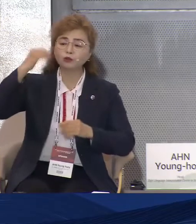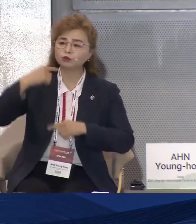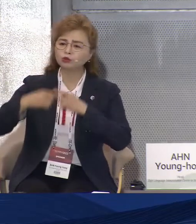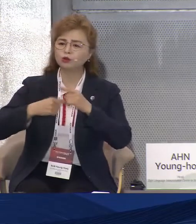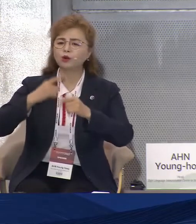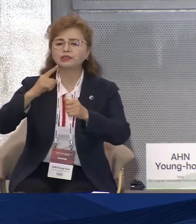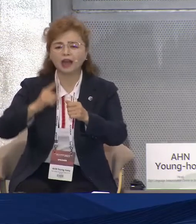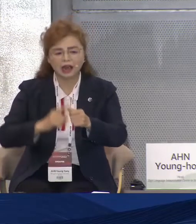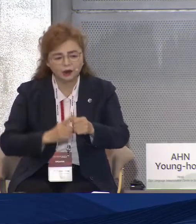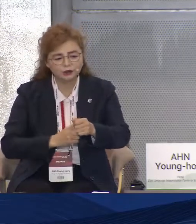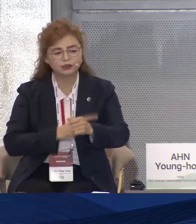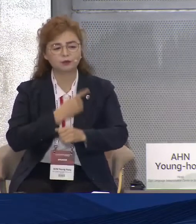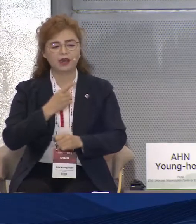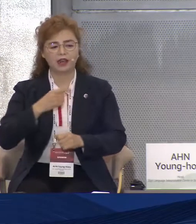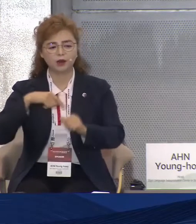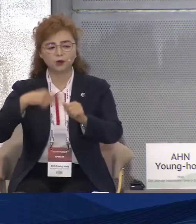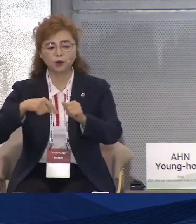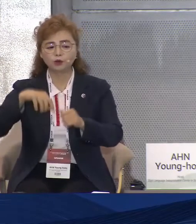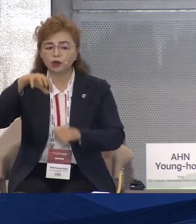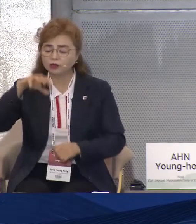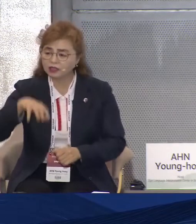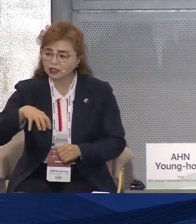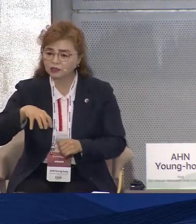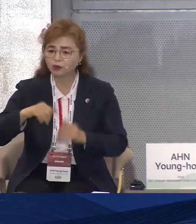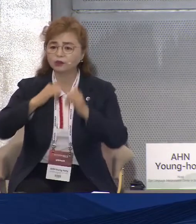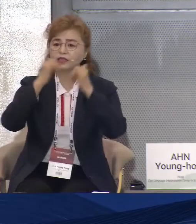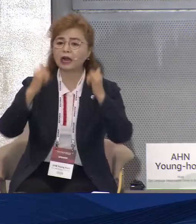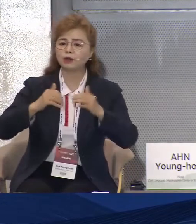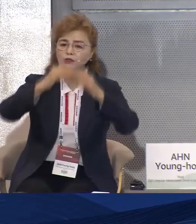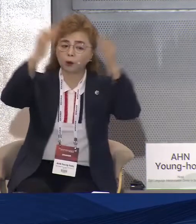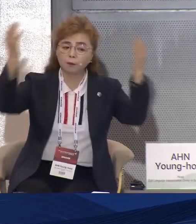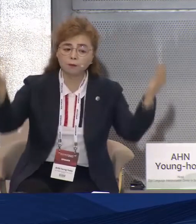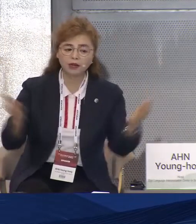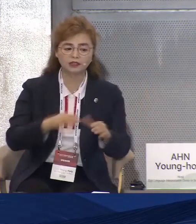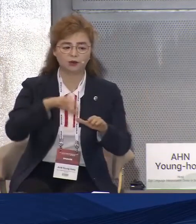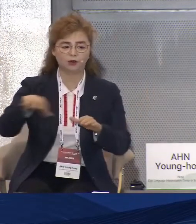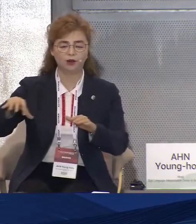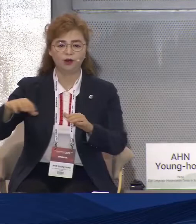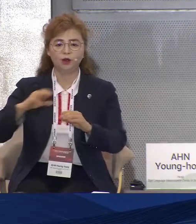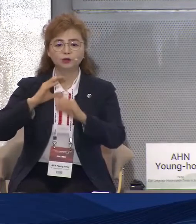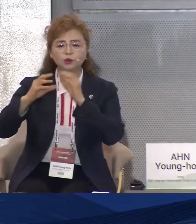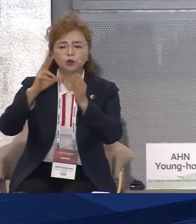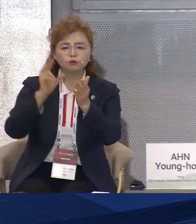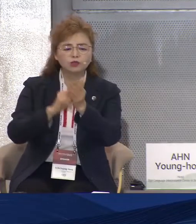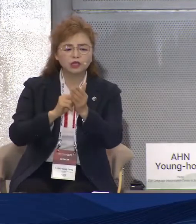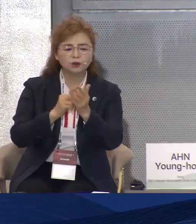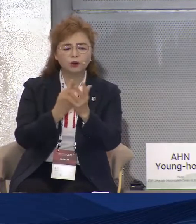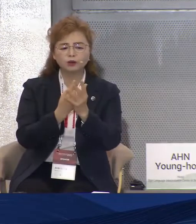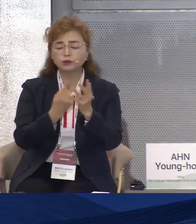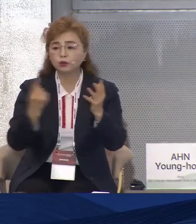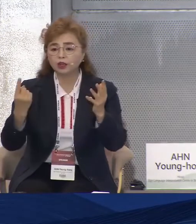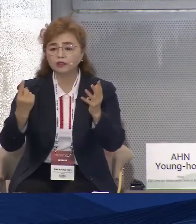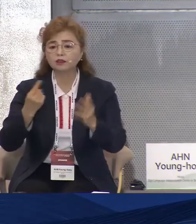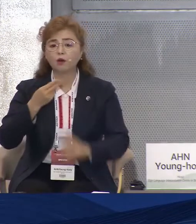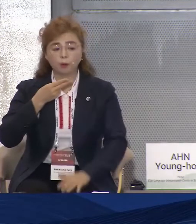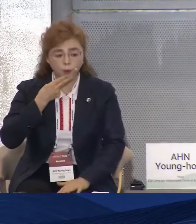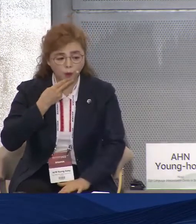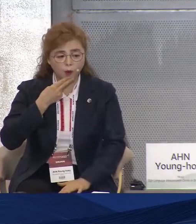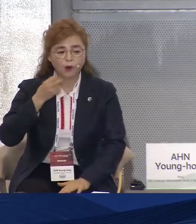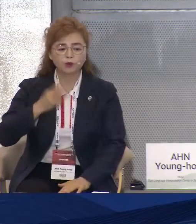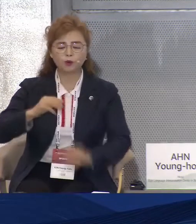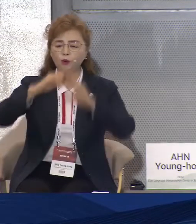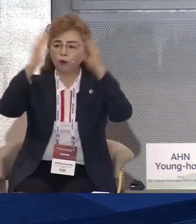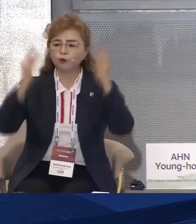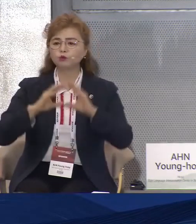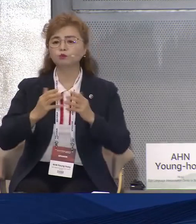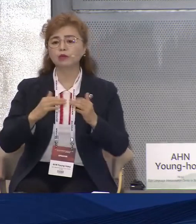And if we look at the Korean people with hearing loss, when it comes to our